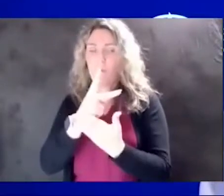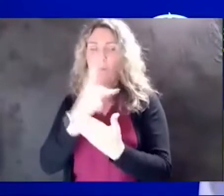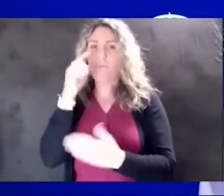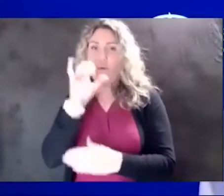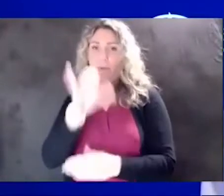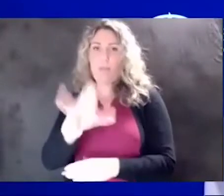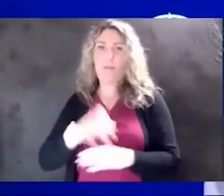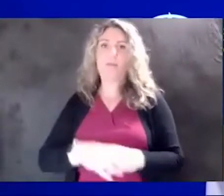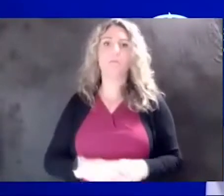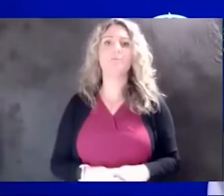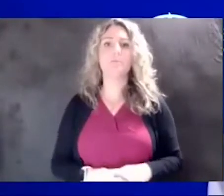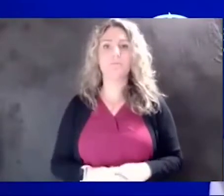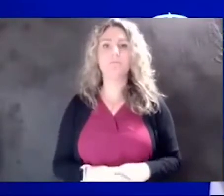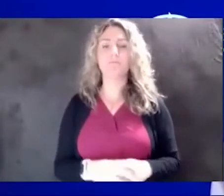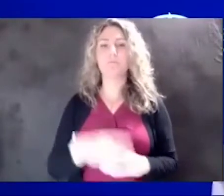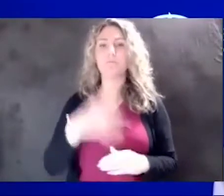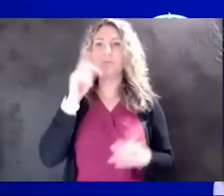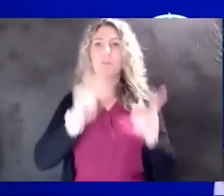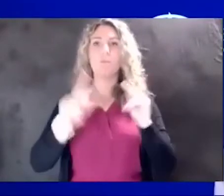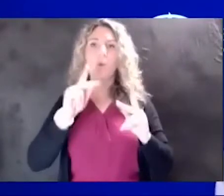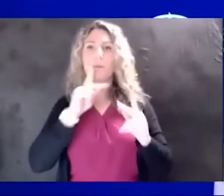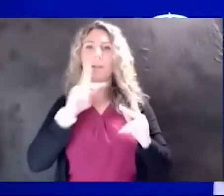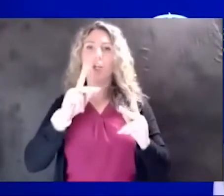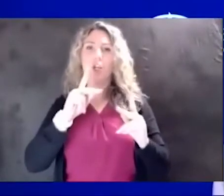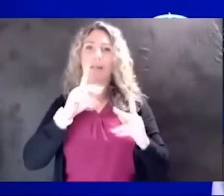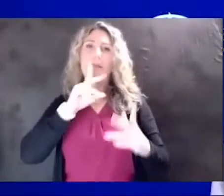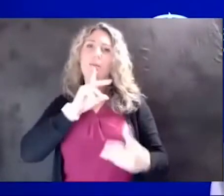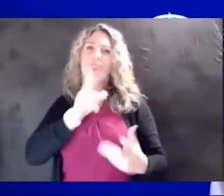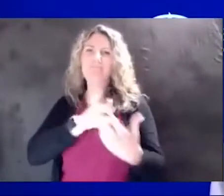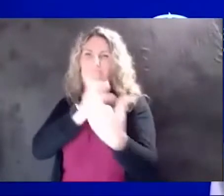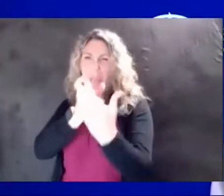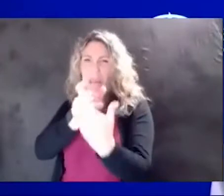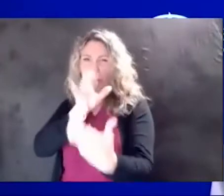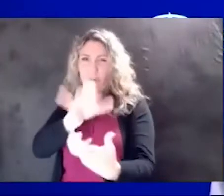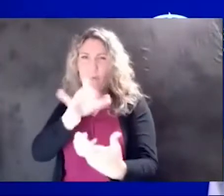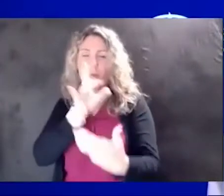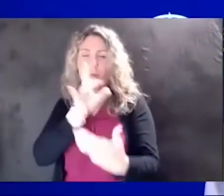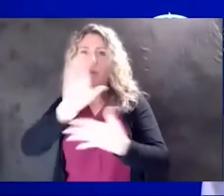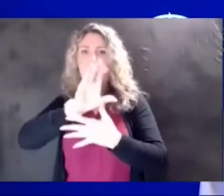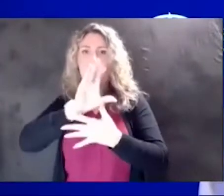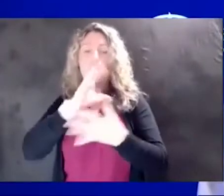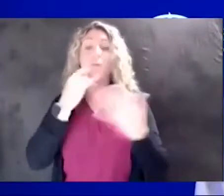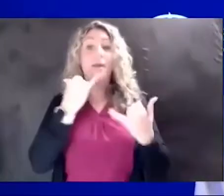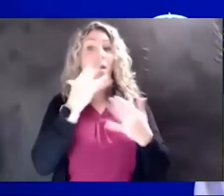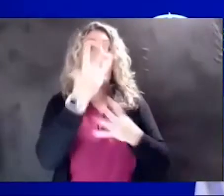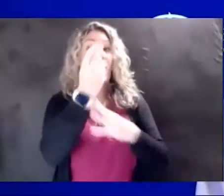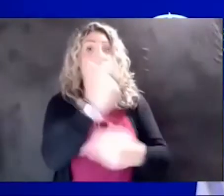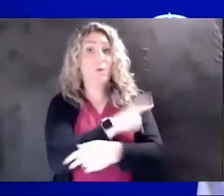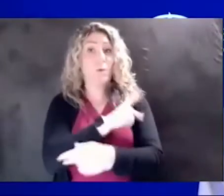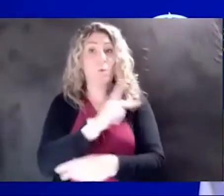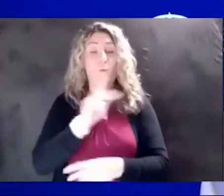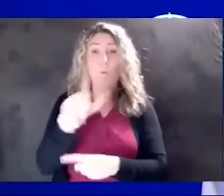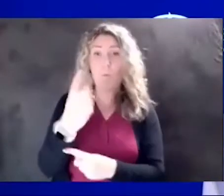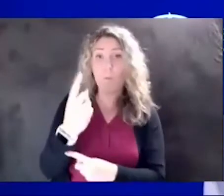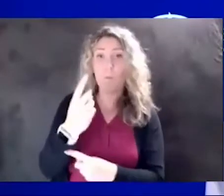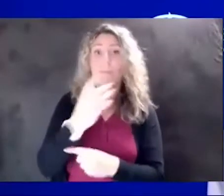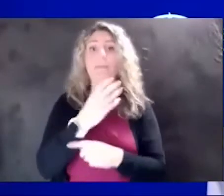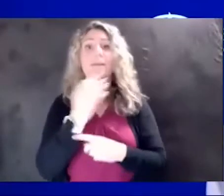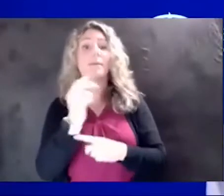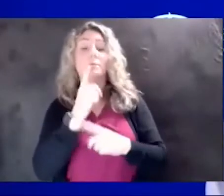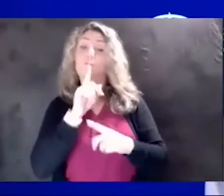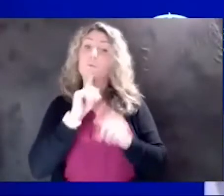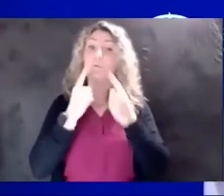for the people that meet that criteria. So right now it is only for outpatients. It does really work and is